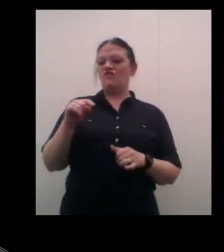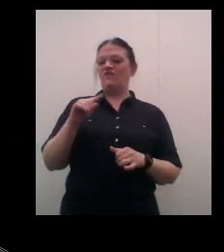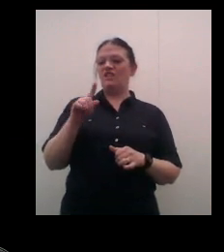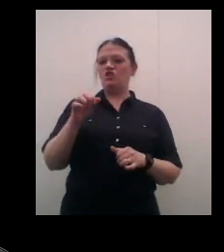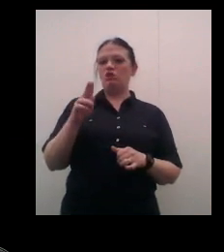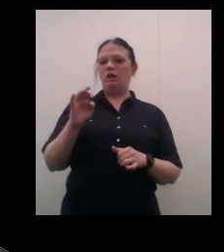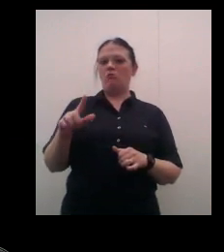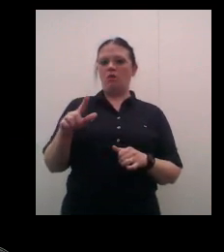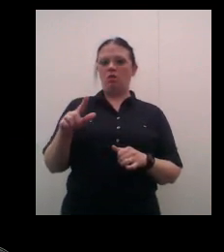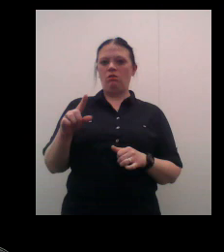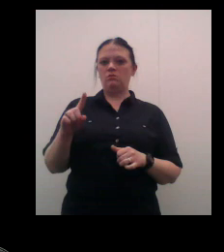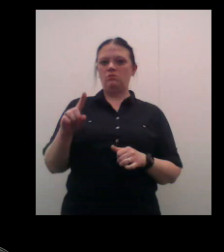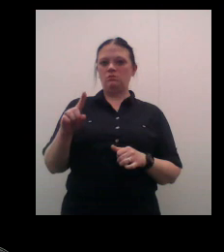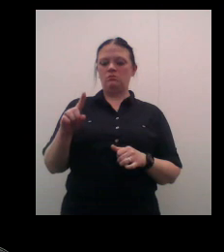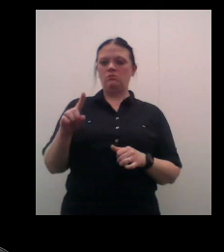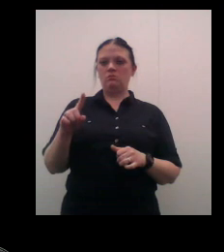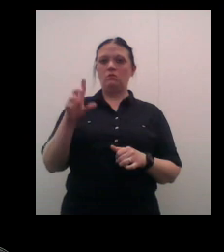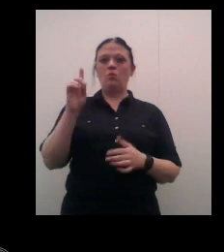have